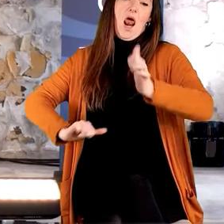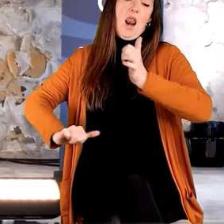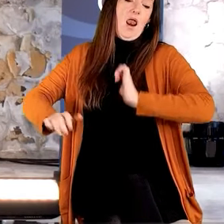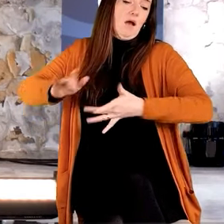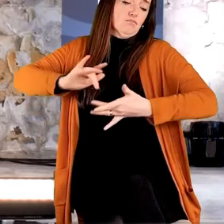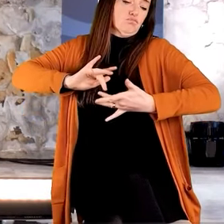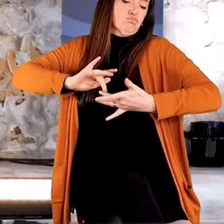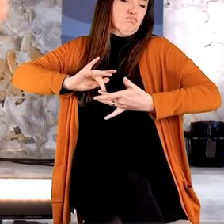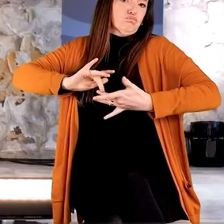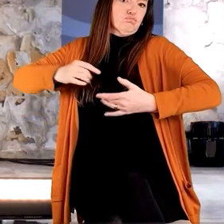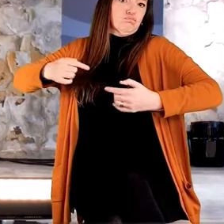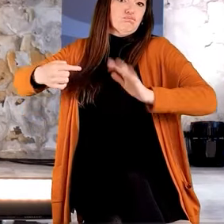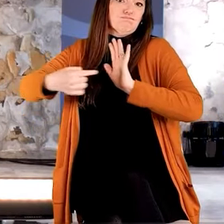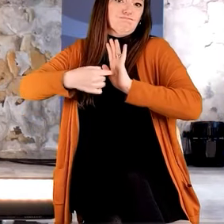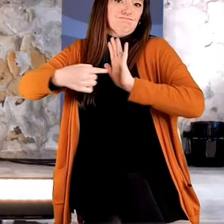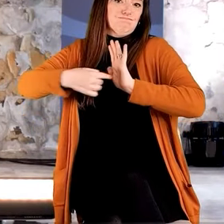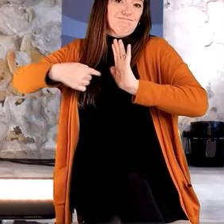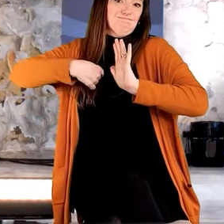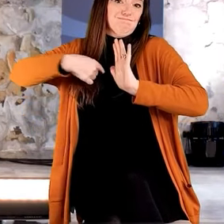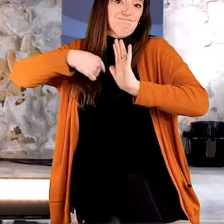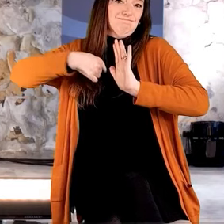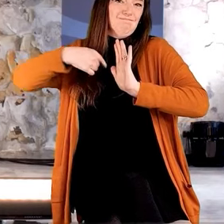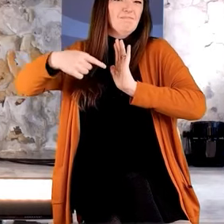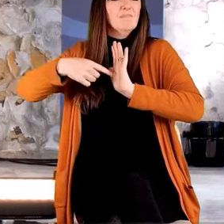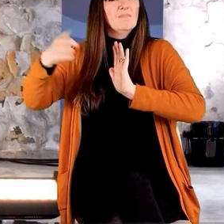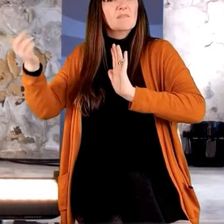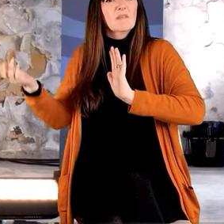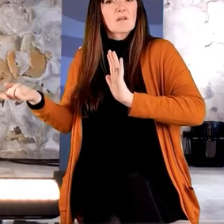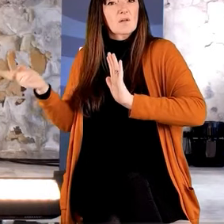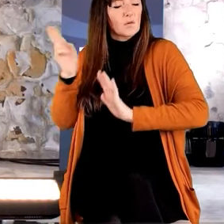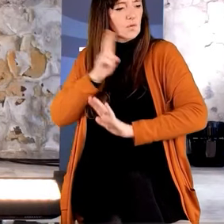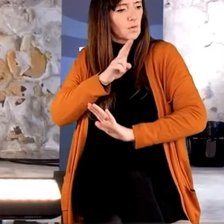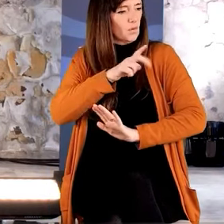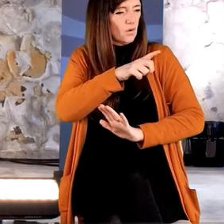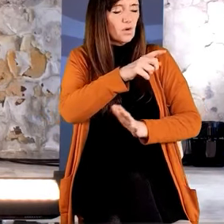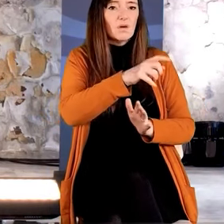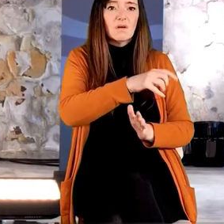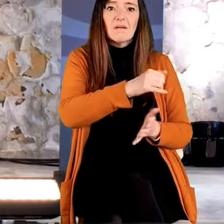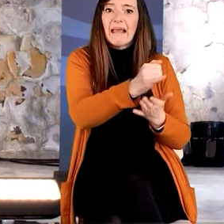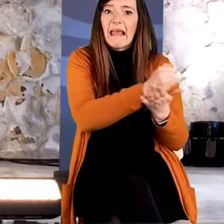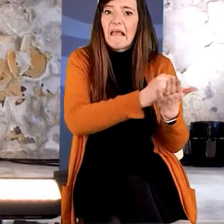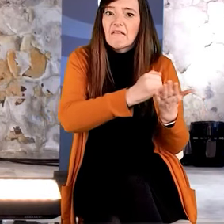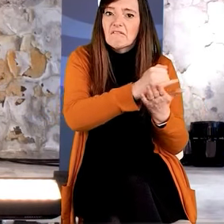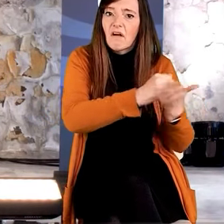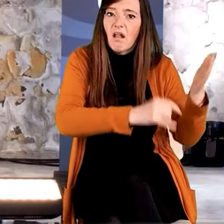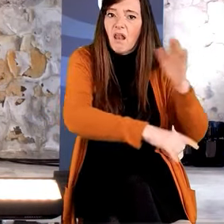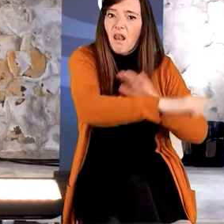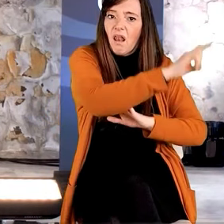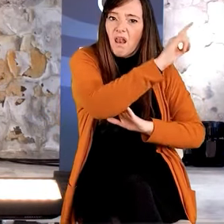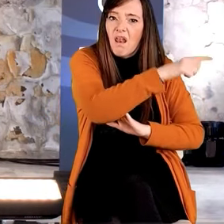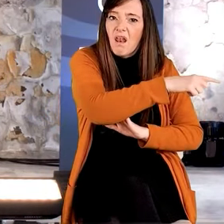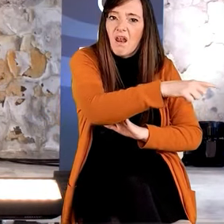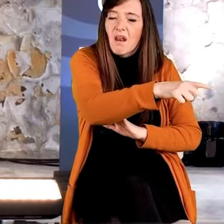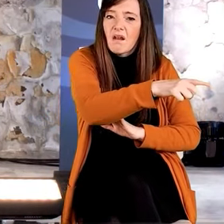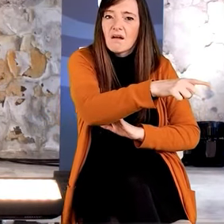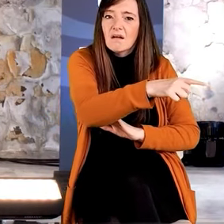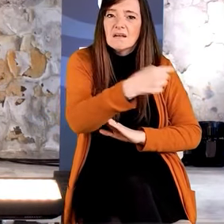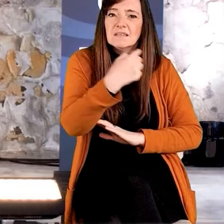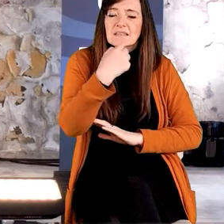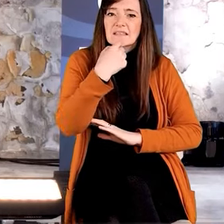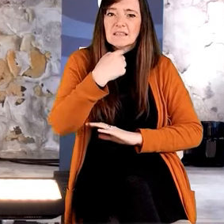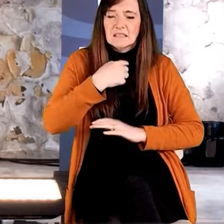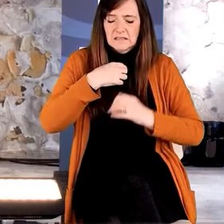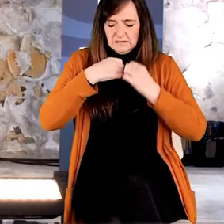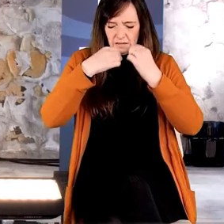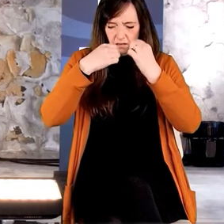or self-righteous. When you see the portrayals of evil and wickedness, say